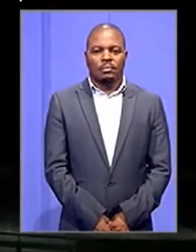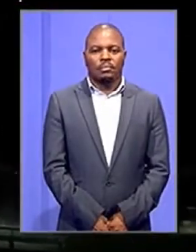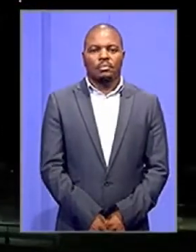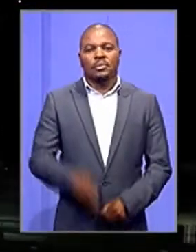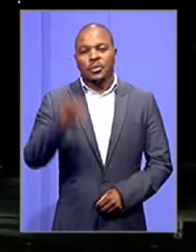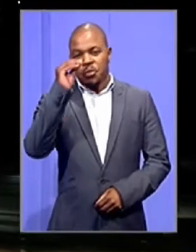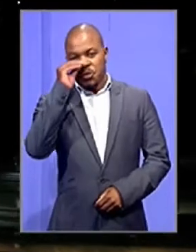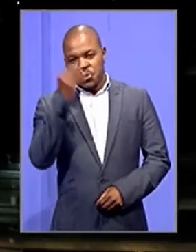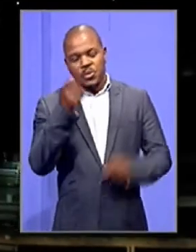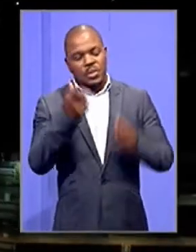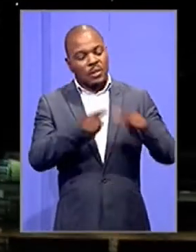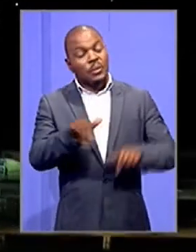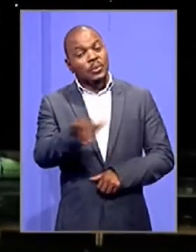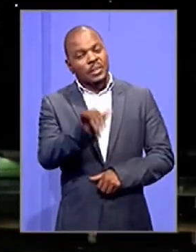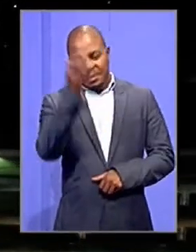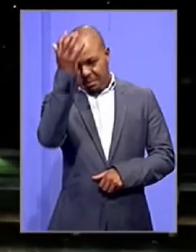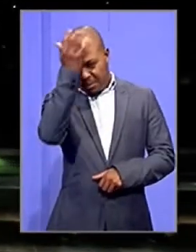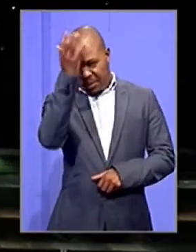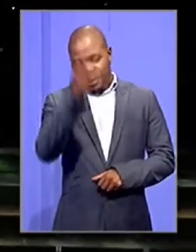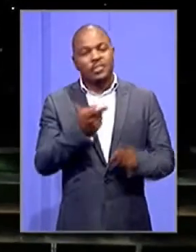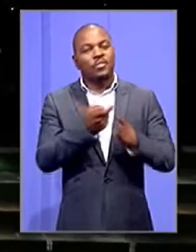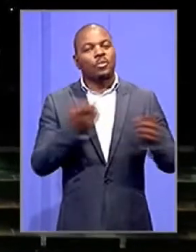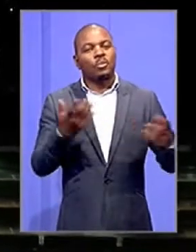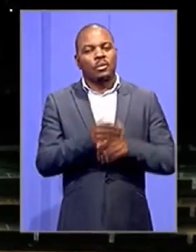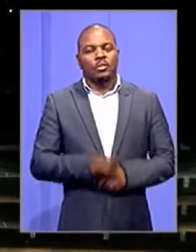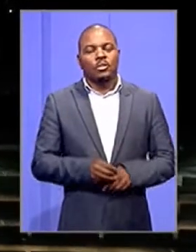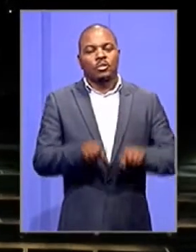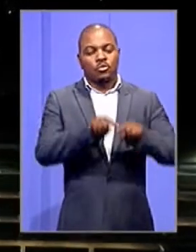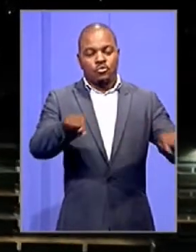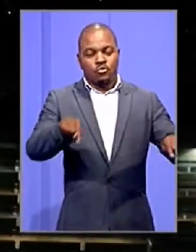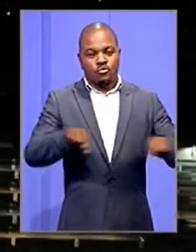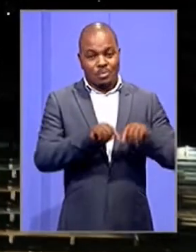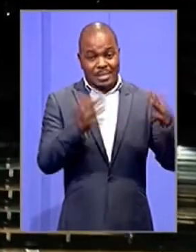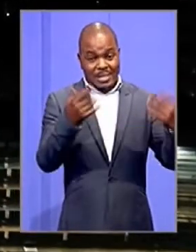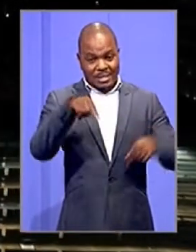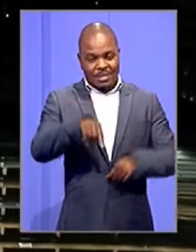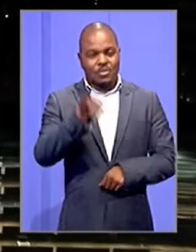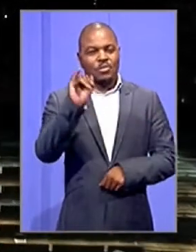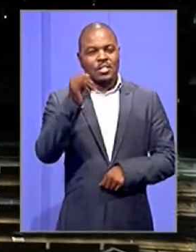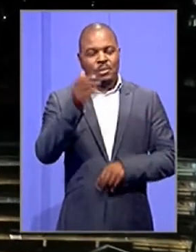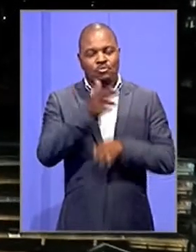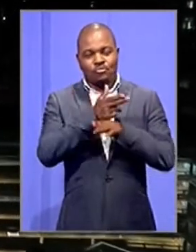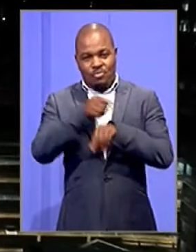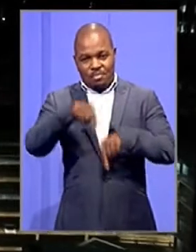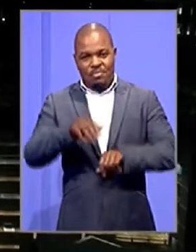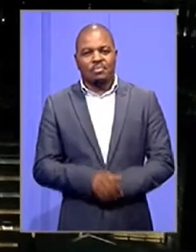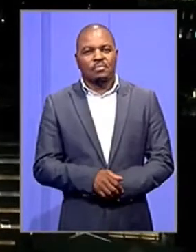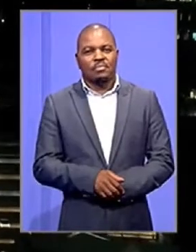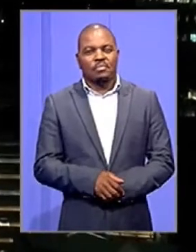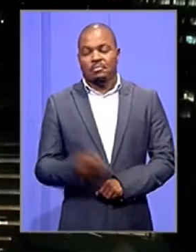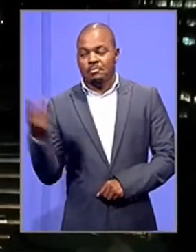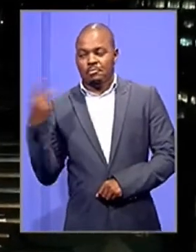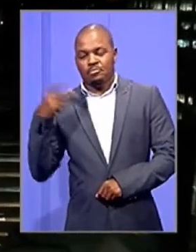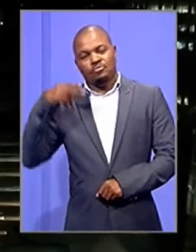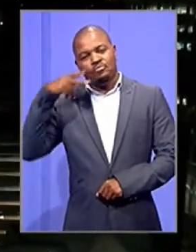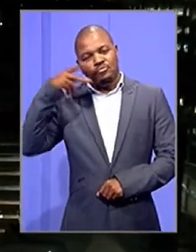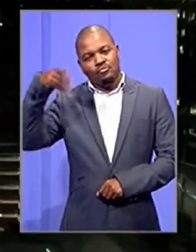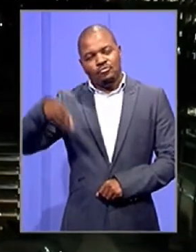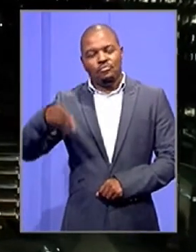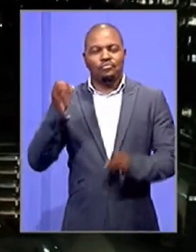Che ke ditaba tsa le lemela Sepedi re gasha thwe go tswa Studio 10 Auckland Park Johannesburg ke soretsela le moshimi